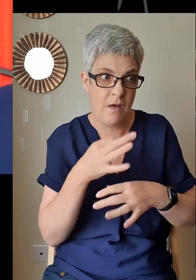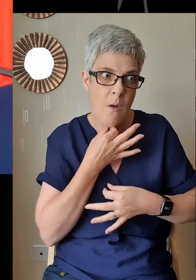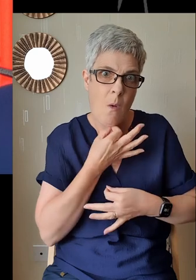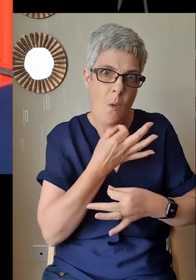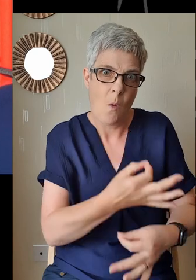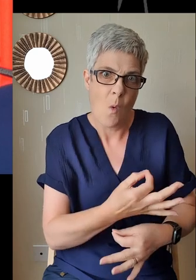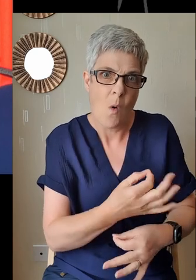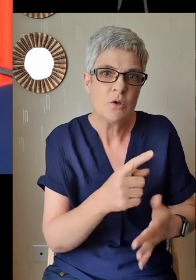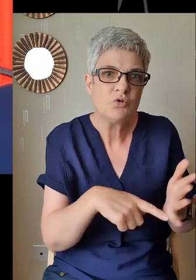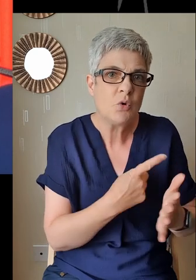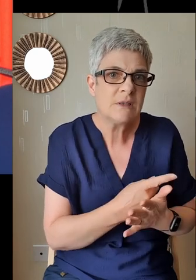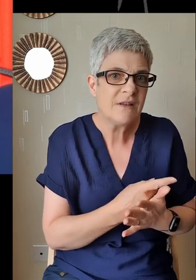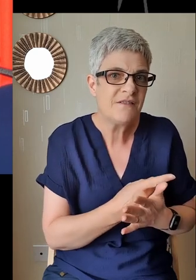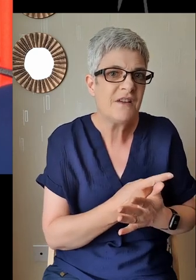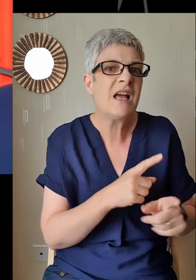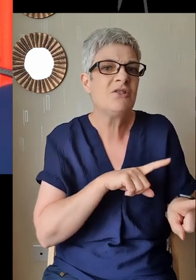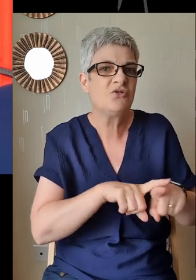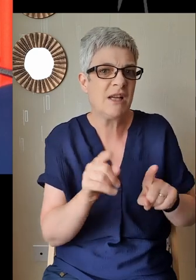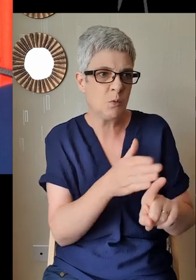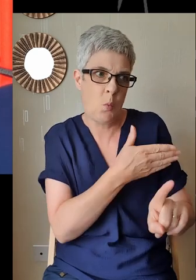she tries to seduce him.